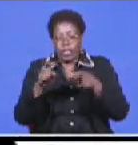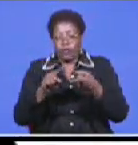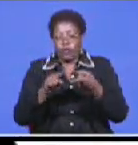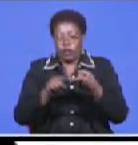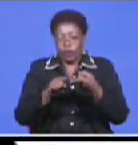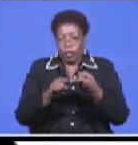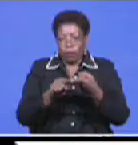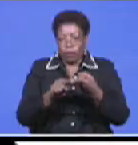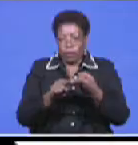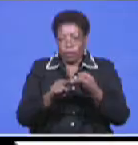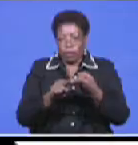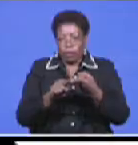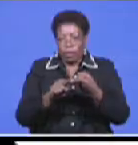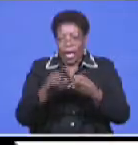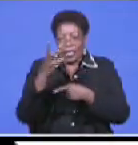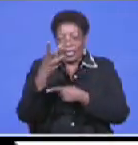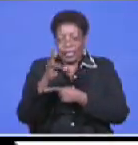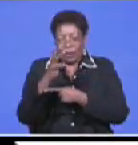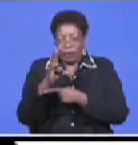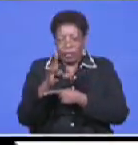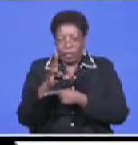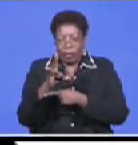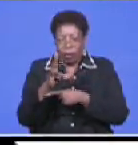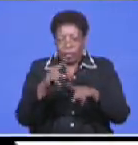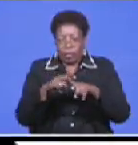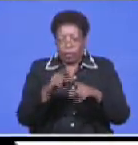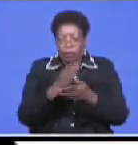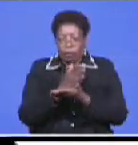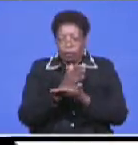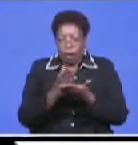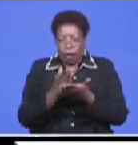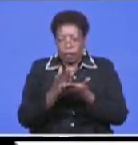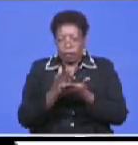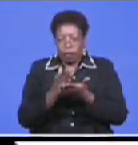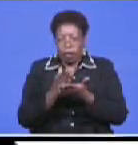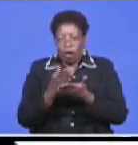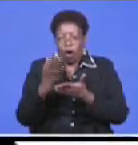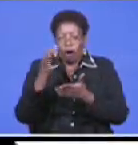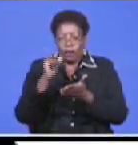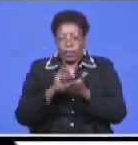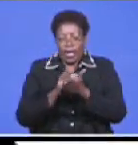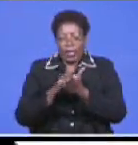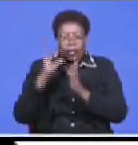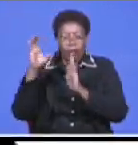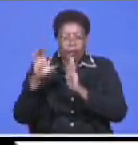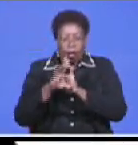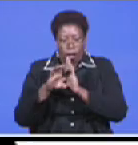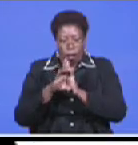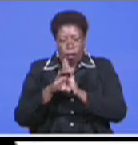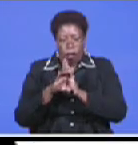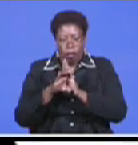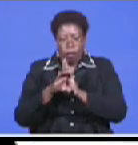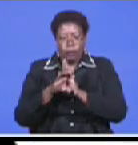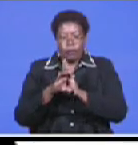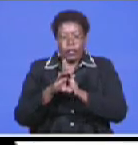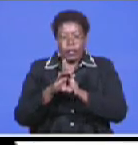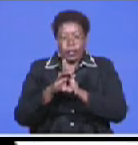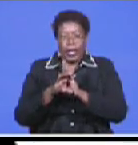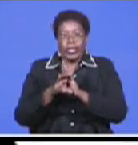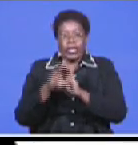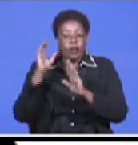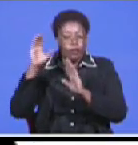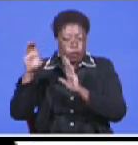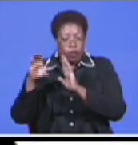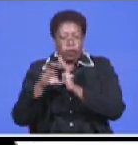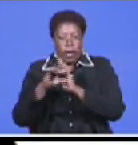and got 17 latent impressions of various parts of the vehicle, which he photographed and lifted. Lead prosecutor Roger Thompson